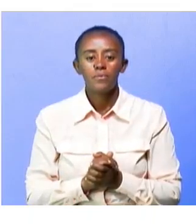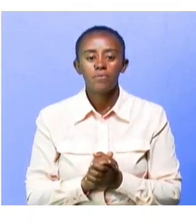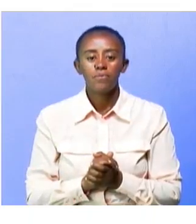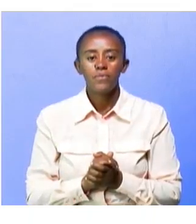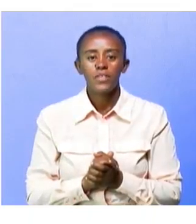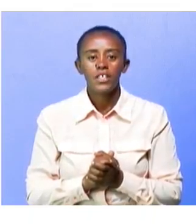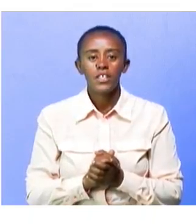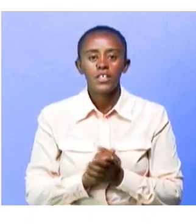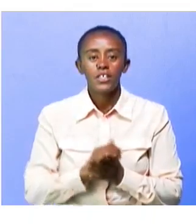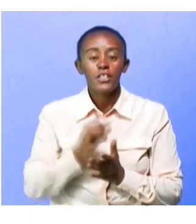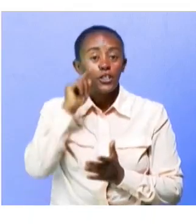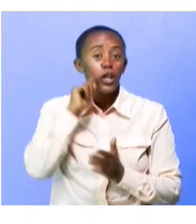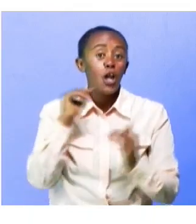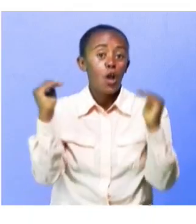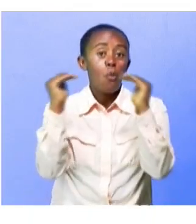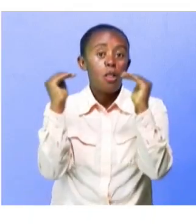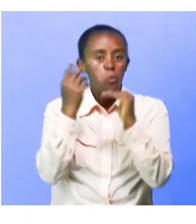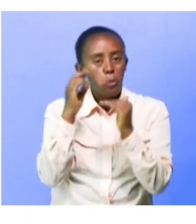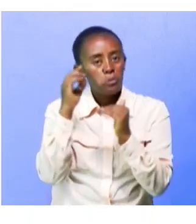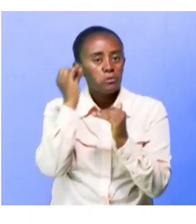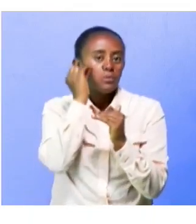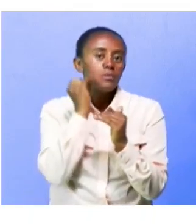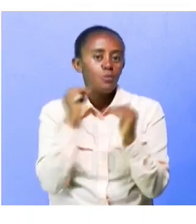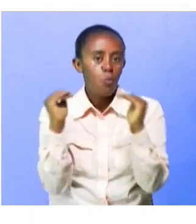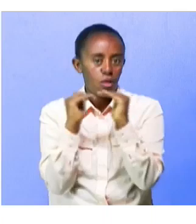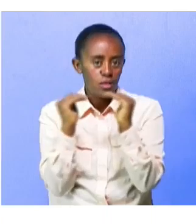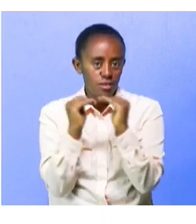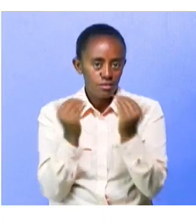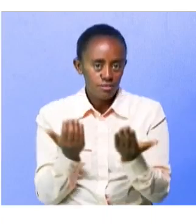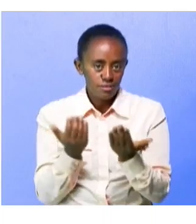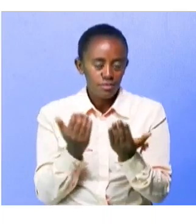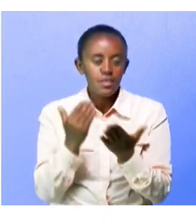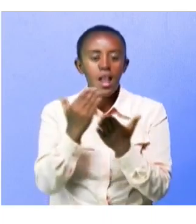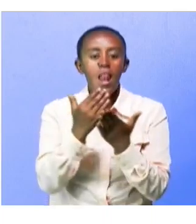Gender Equality, Lesson